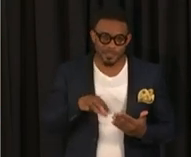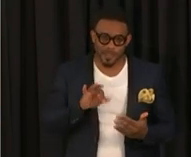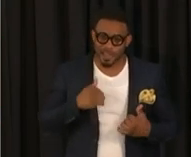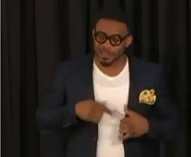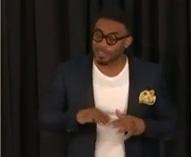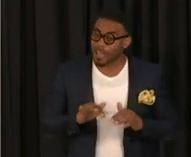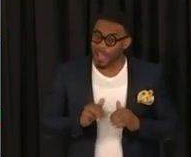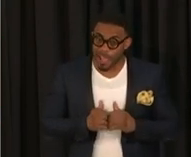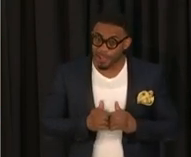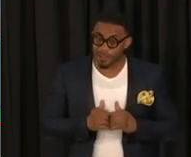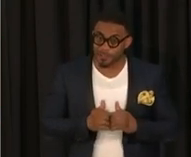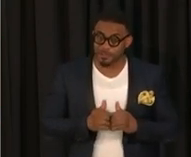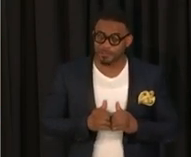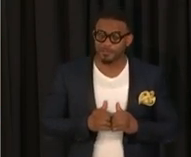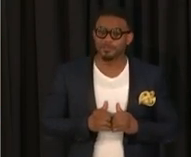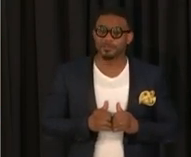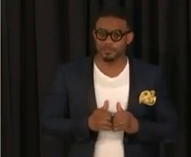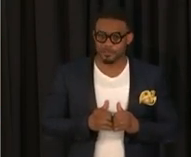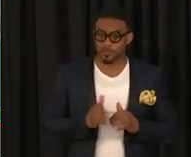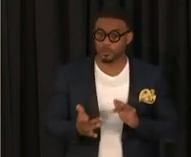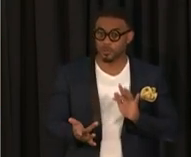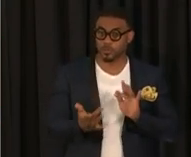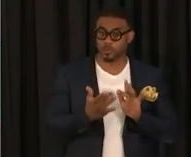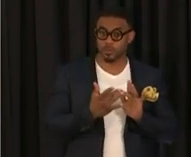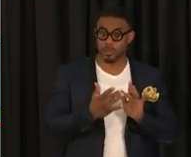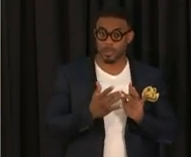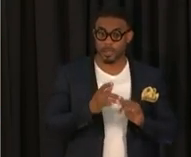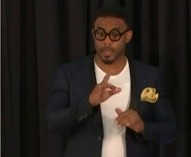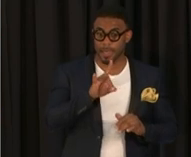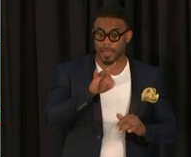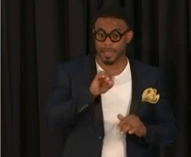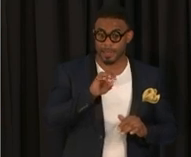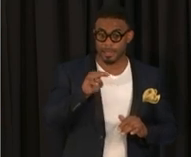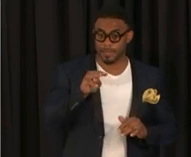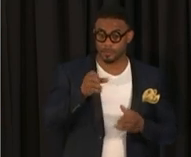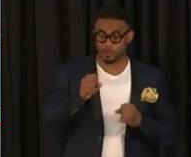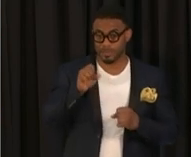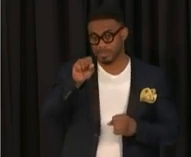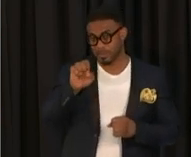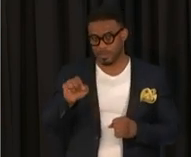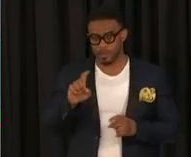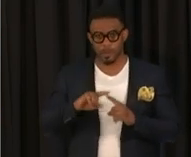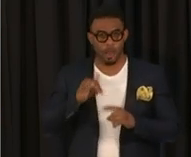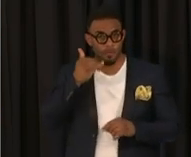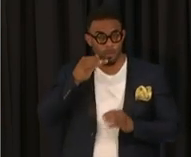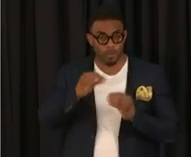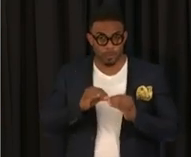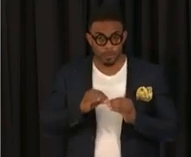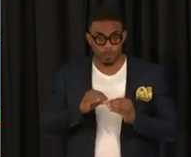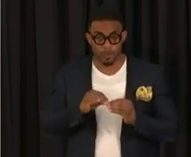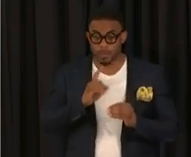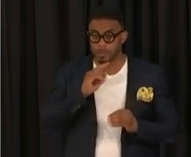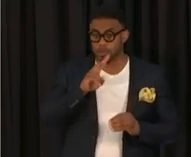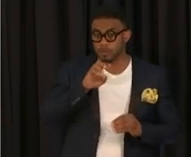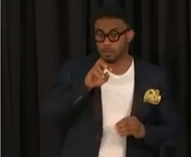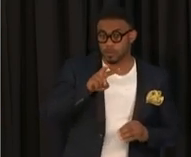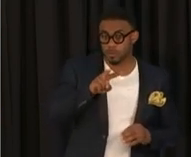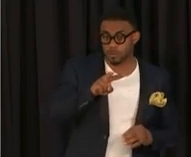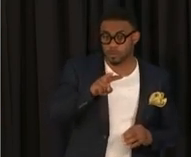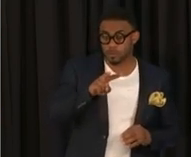to find us. We are located at 80 M Street Southeast, but our phone number